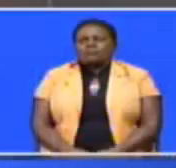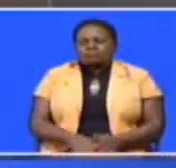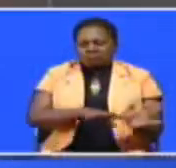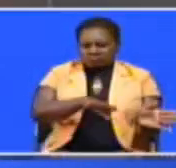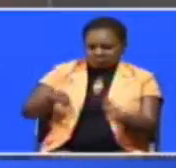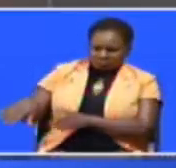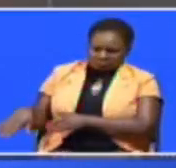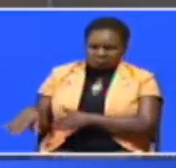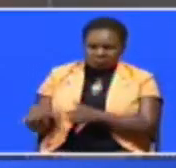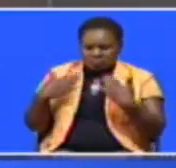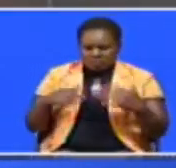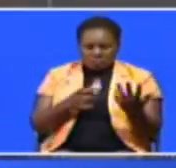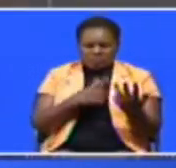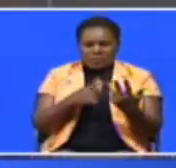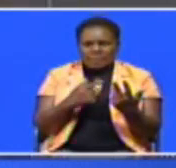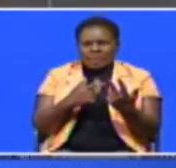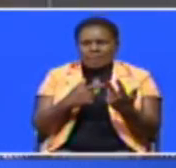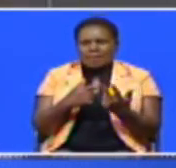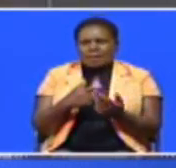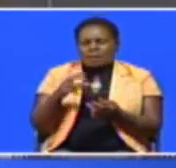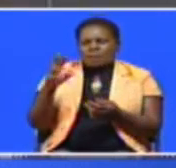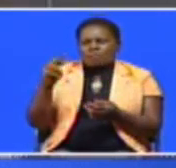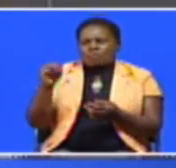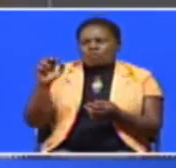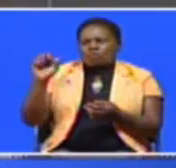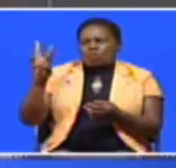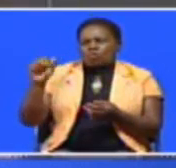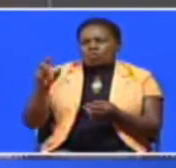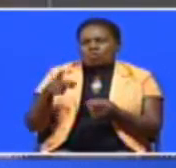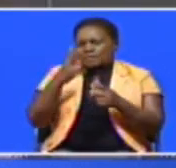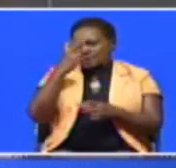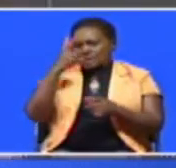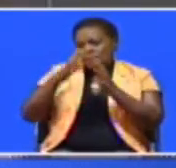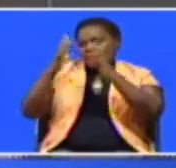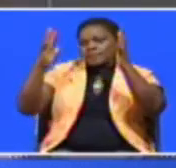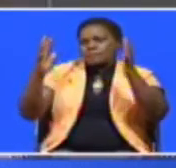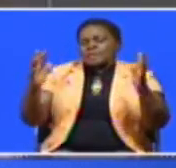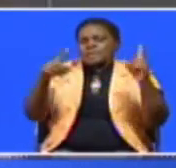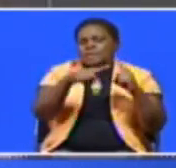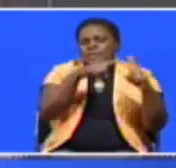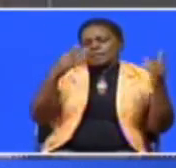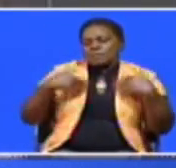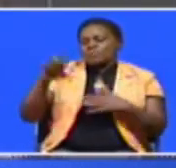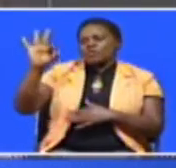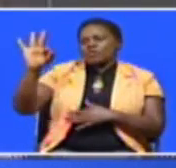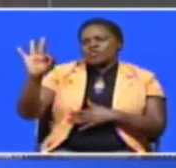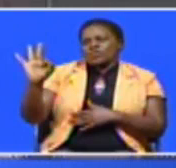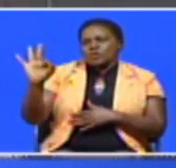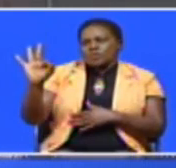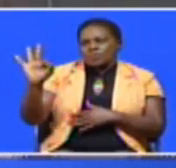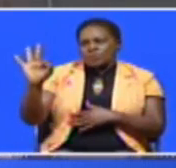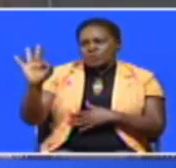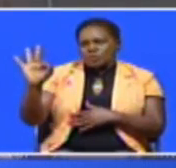Tukiondoka katika masuala ya idadi ya watu, Meja Peter Mwaura Mugure, mshtakiwa mkuu katika kesi ya mauaji ya watu watatu, Joyce